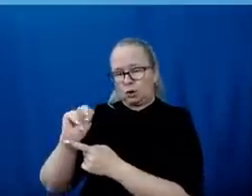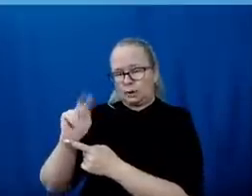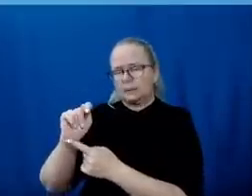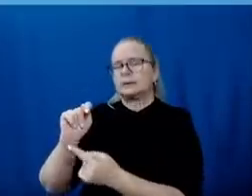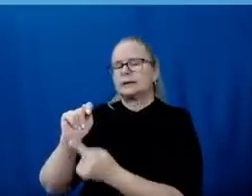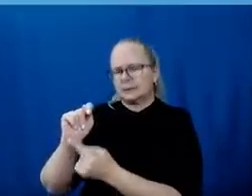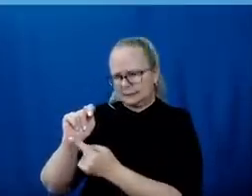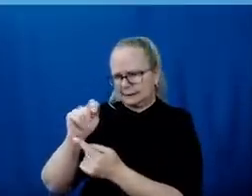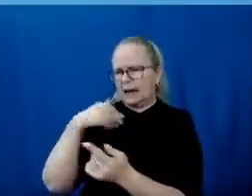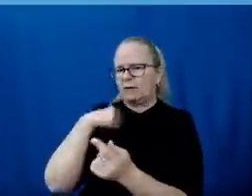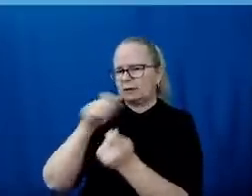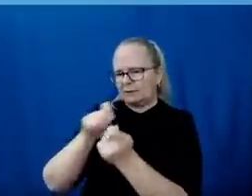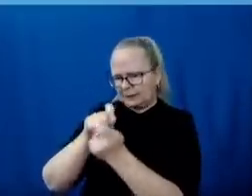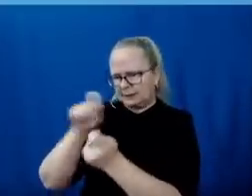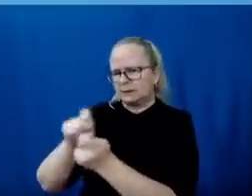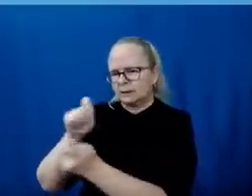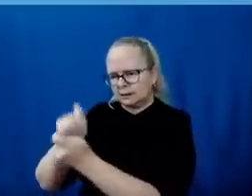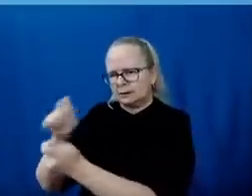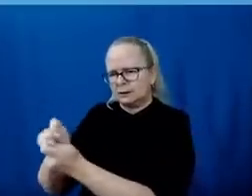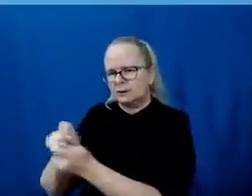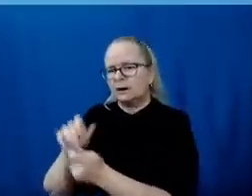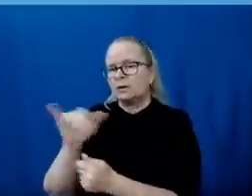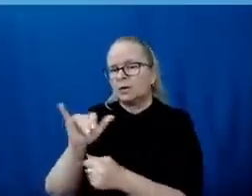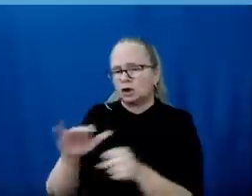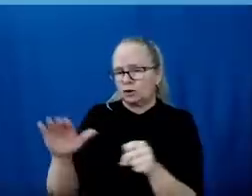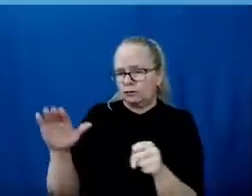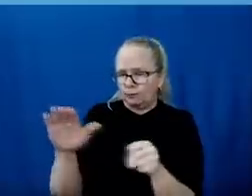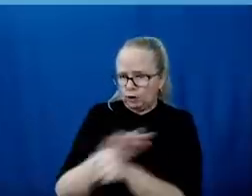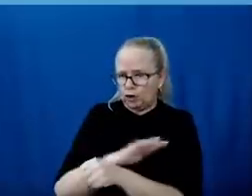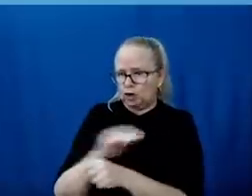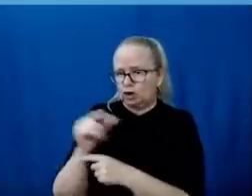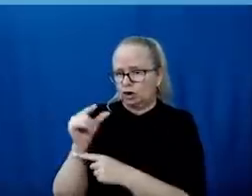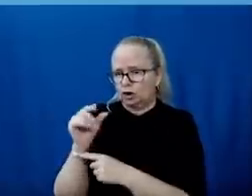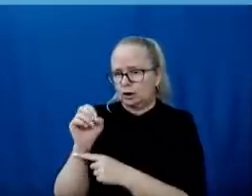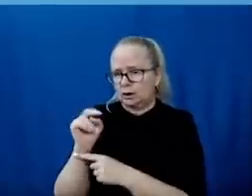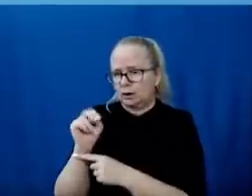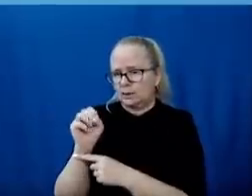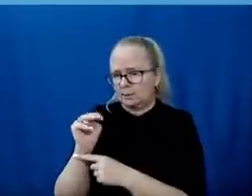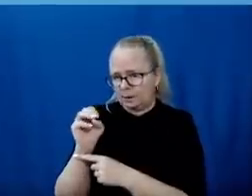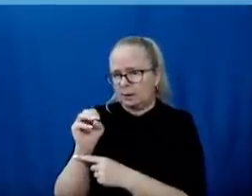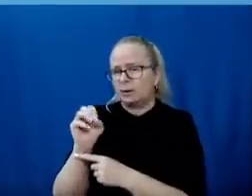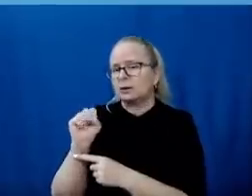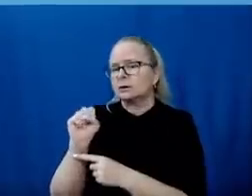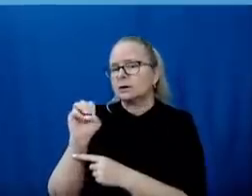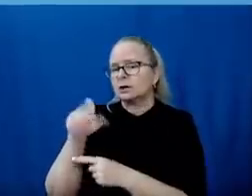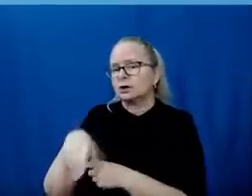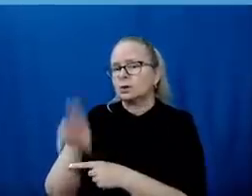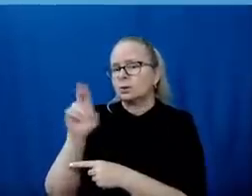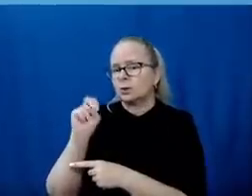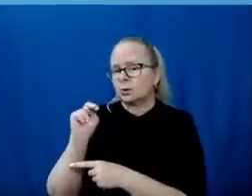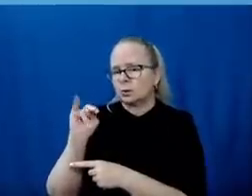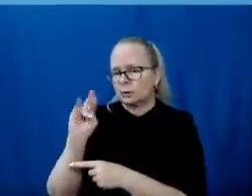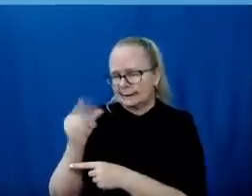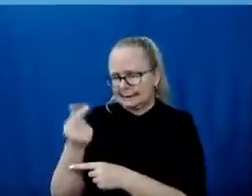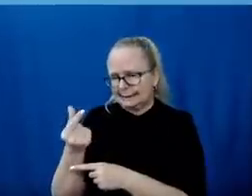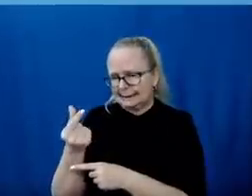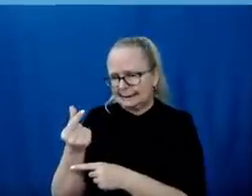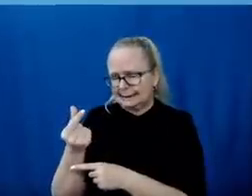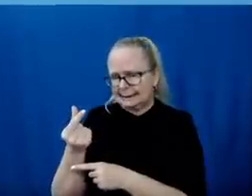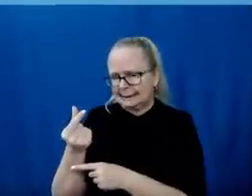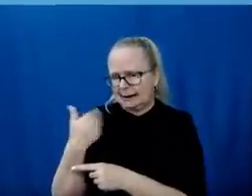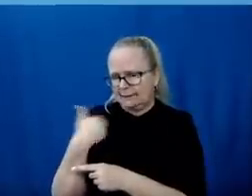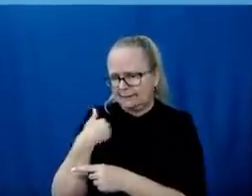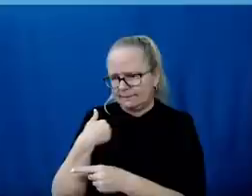We have variant specific PCR assays, but again, we are doing whole genome sequencing of the RNA fragments that we receive